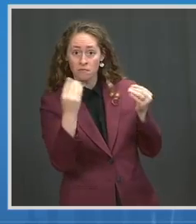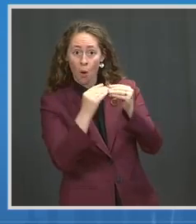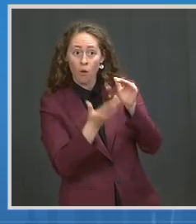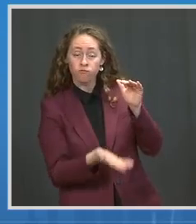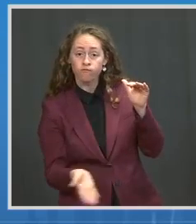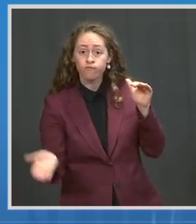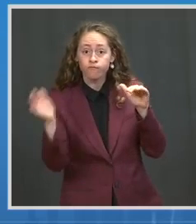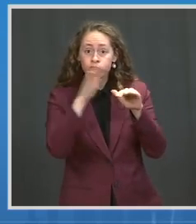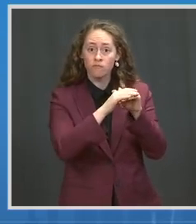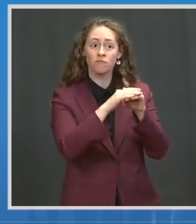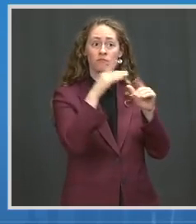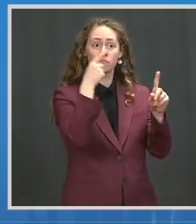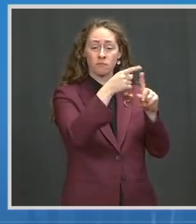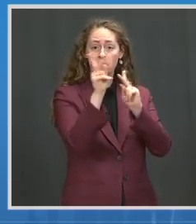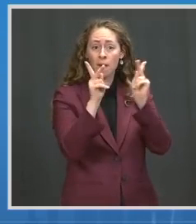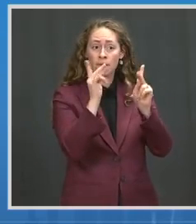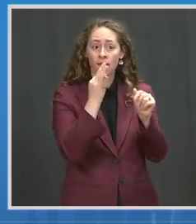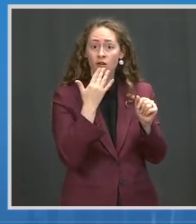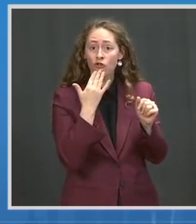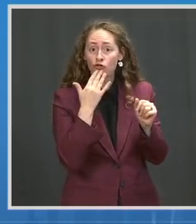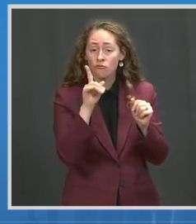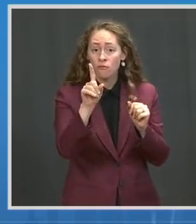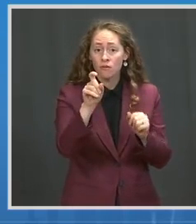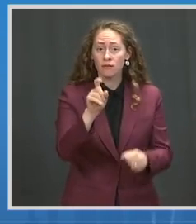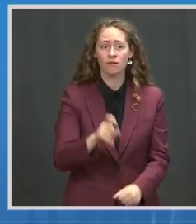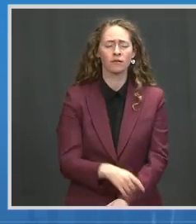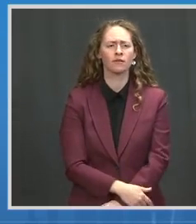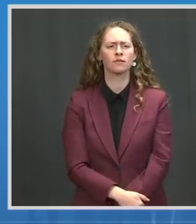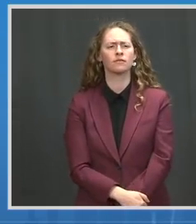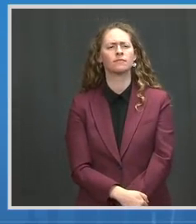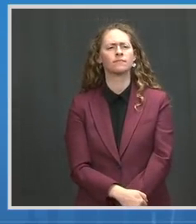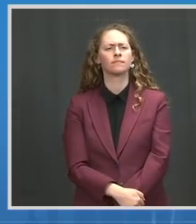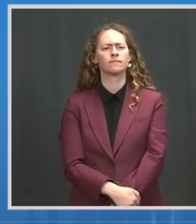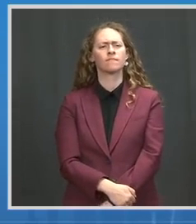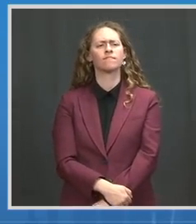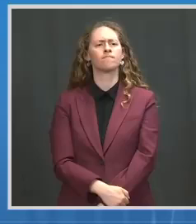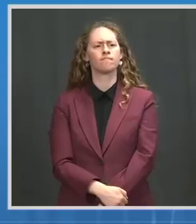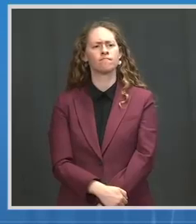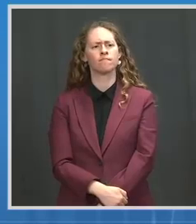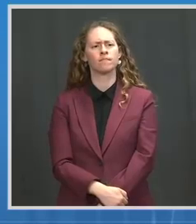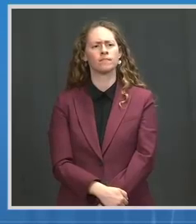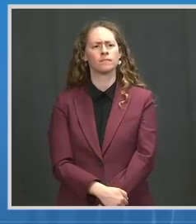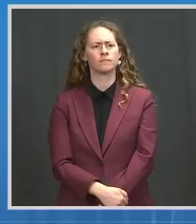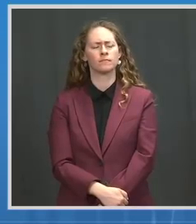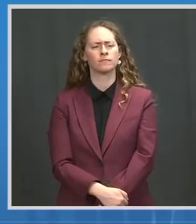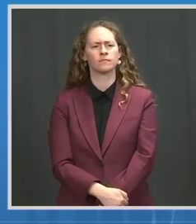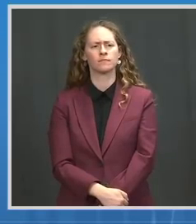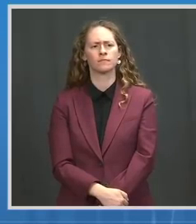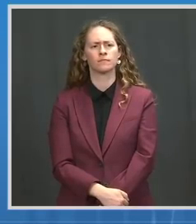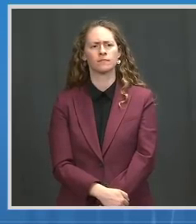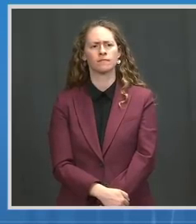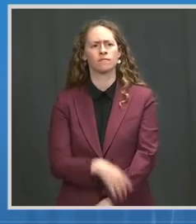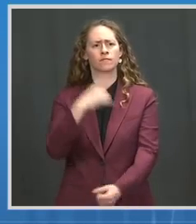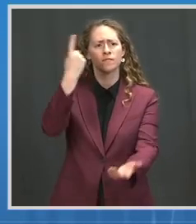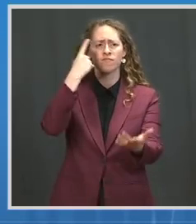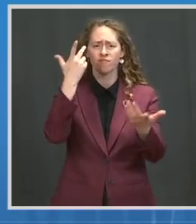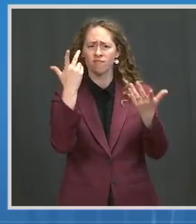there also a push to work with Black churches in the community to maybe do some